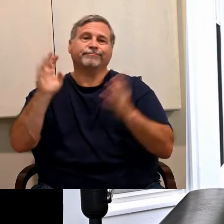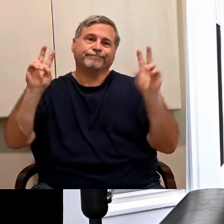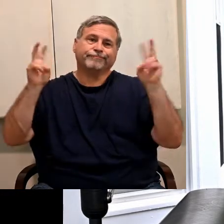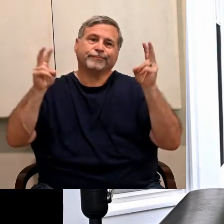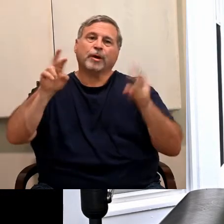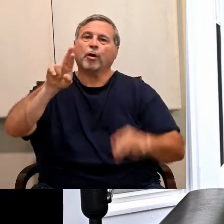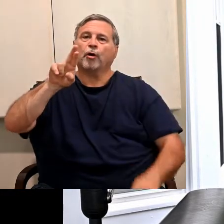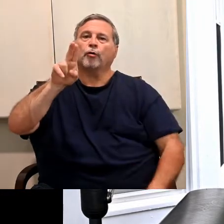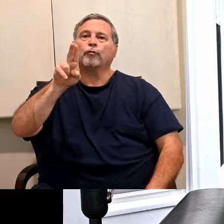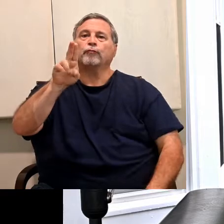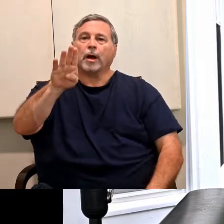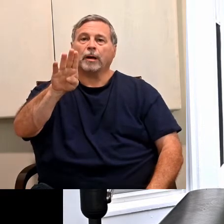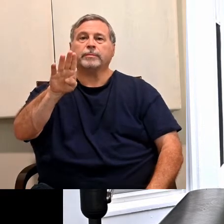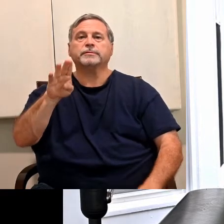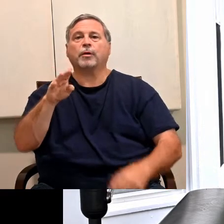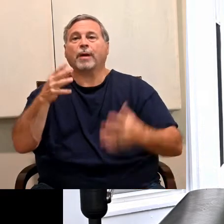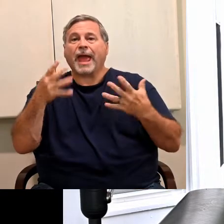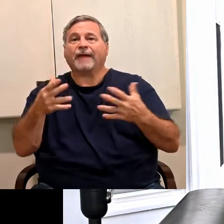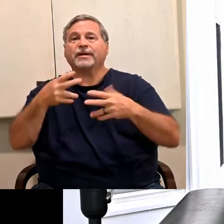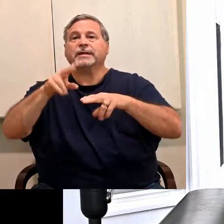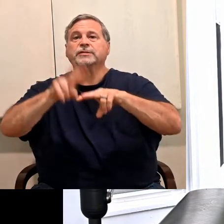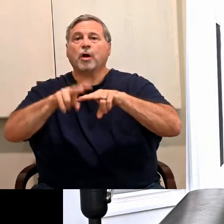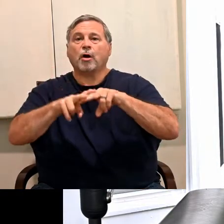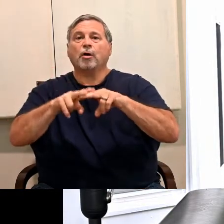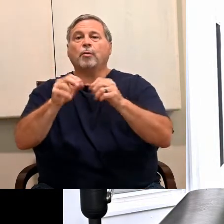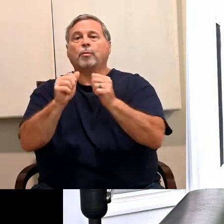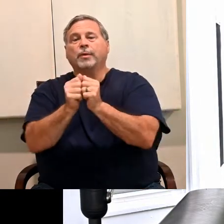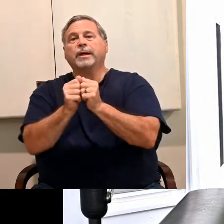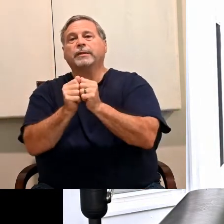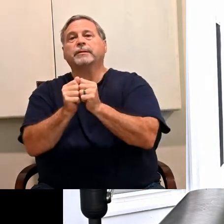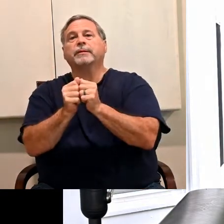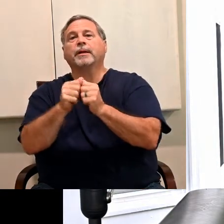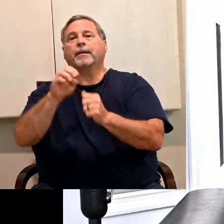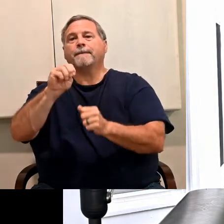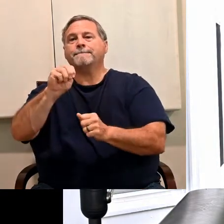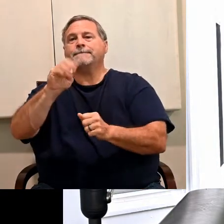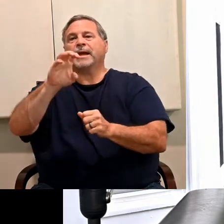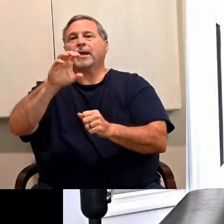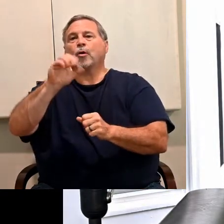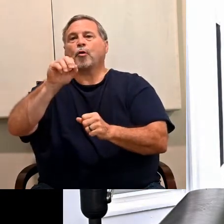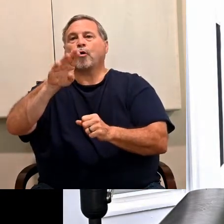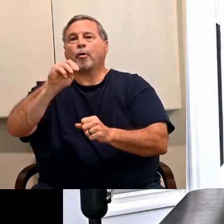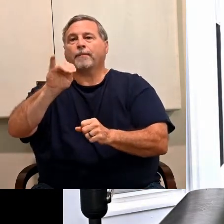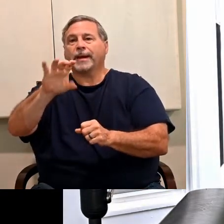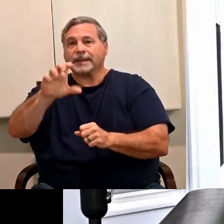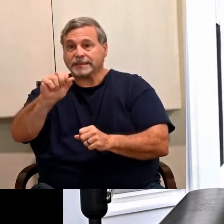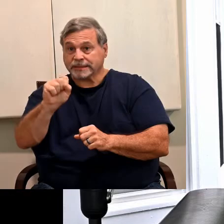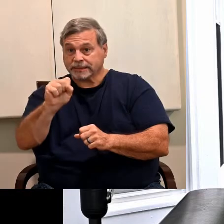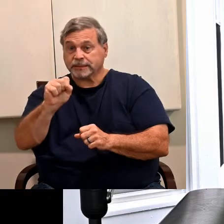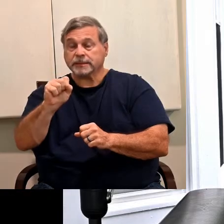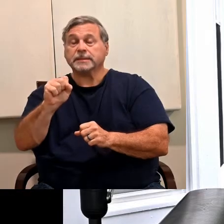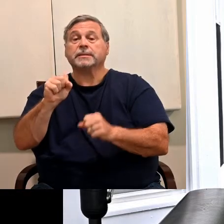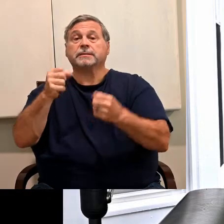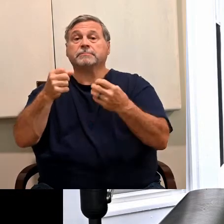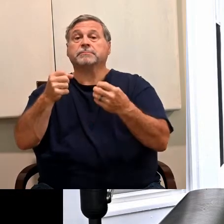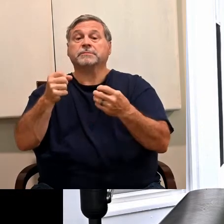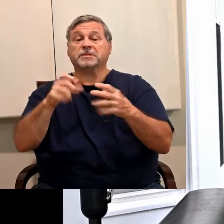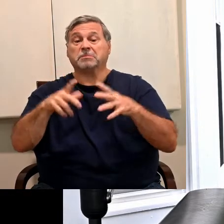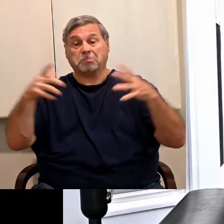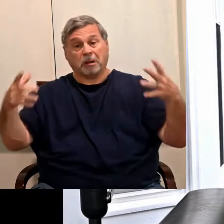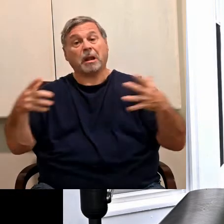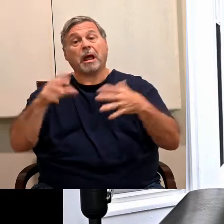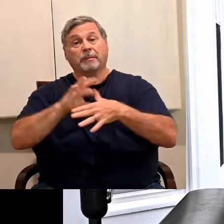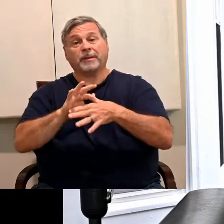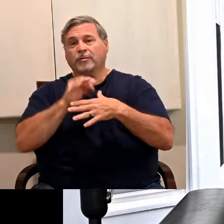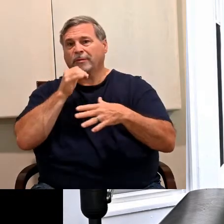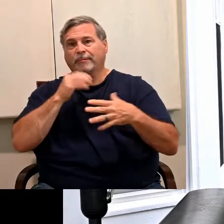dry brine, which is just a rub. So that heavy salt mixed in with the McCormicks, let it soak into